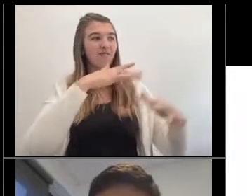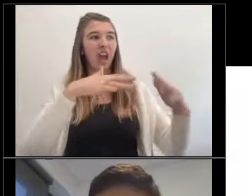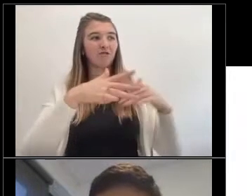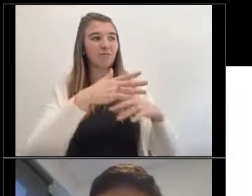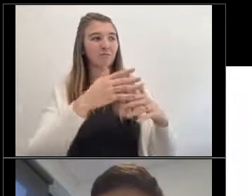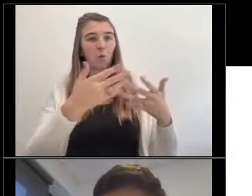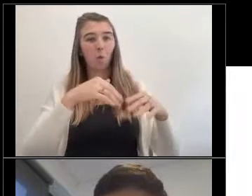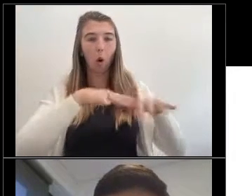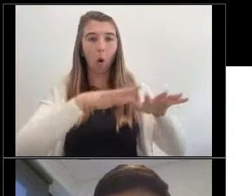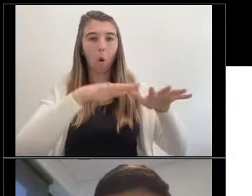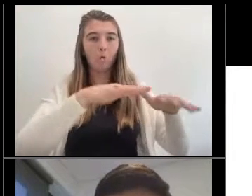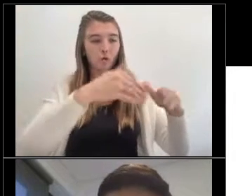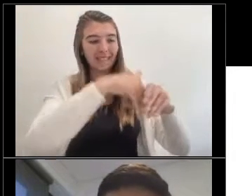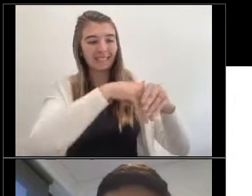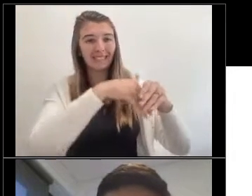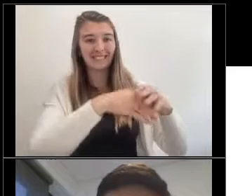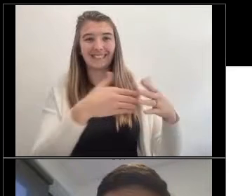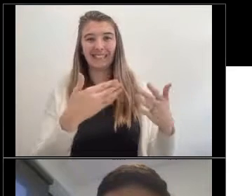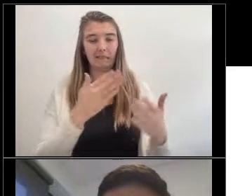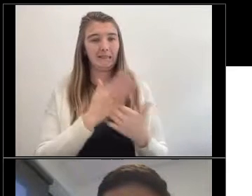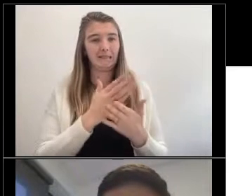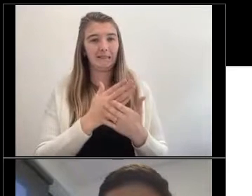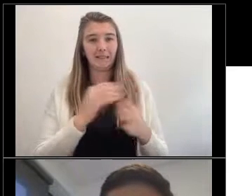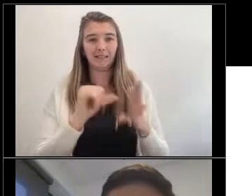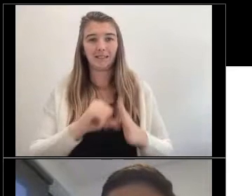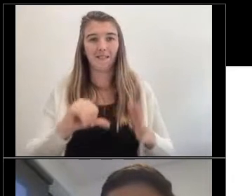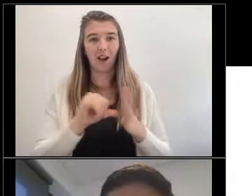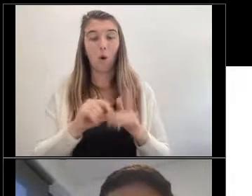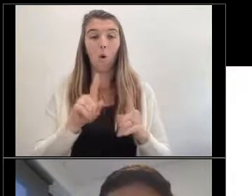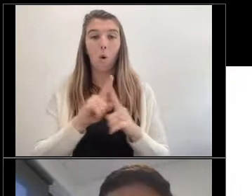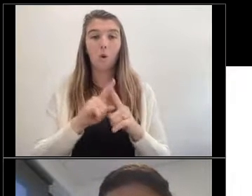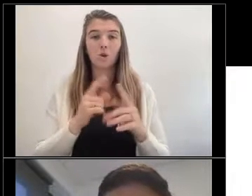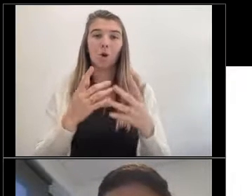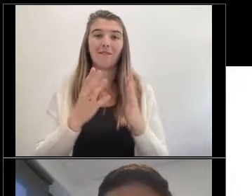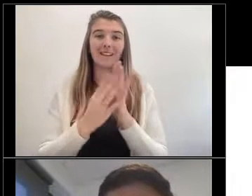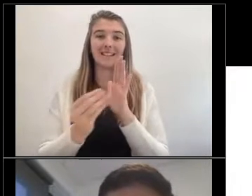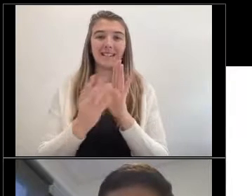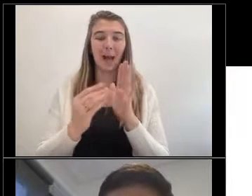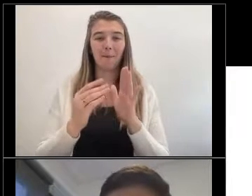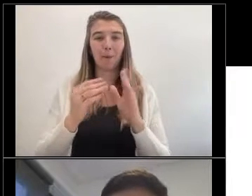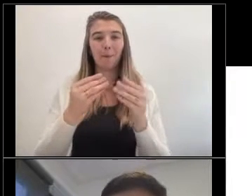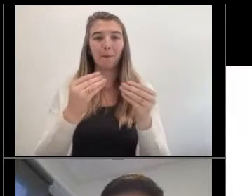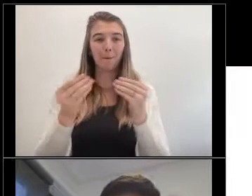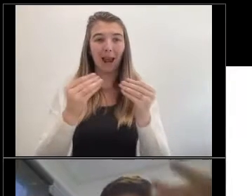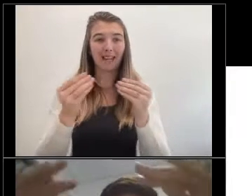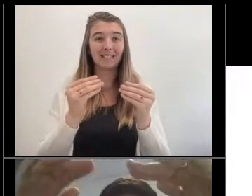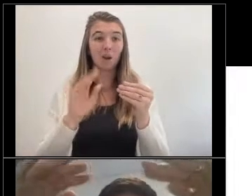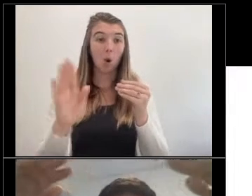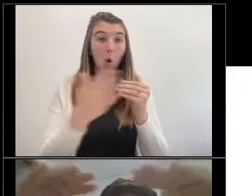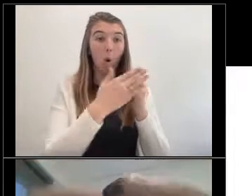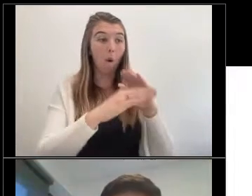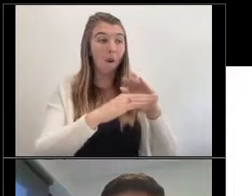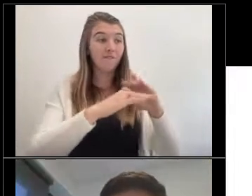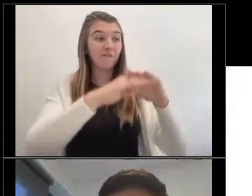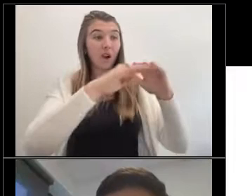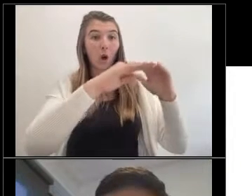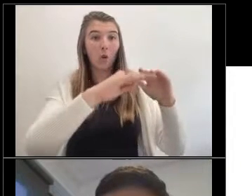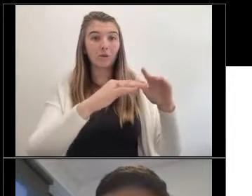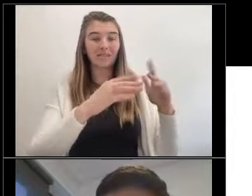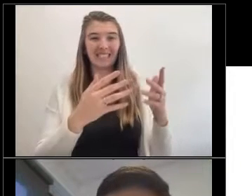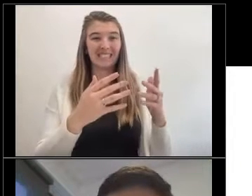something that happens is that not all plastics float, for example. So in the ocean, you will have some plastic that might be floating,